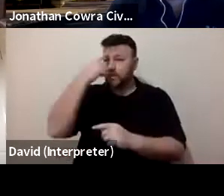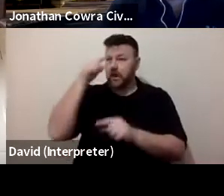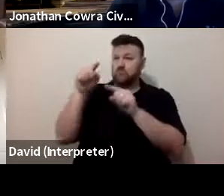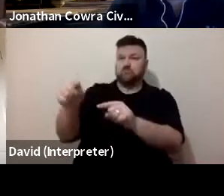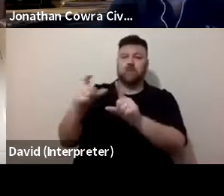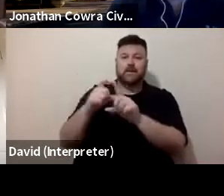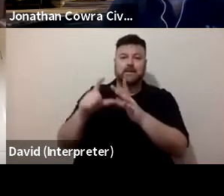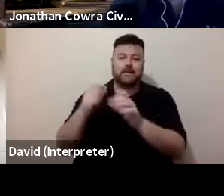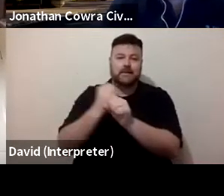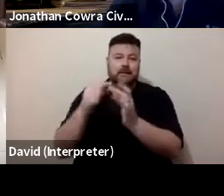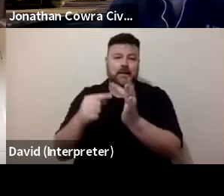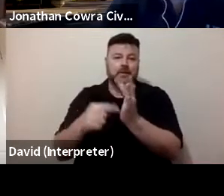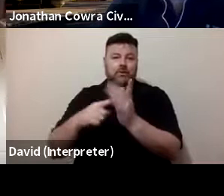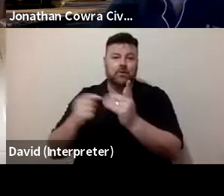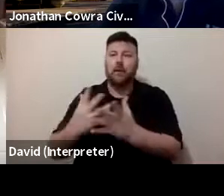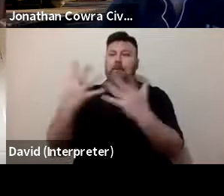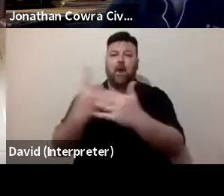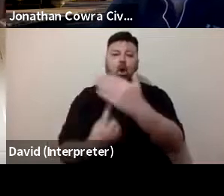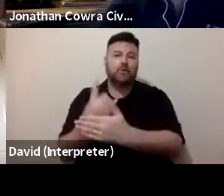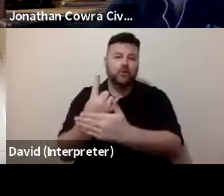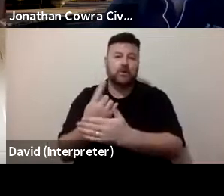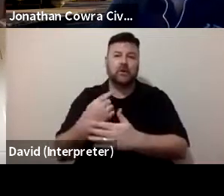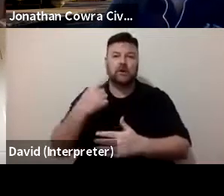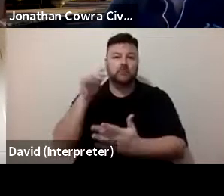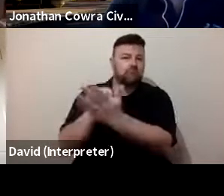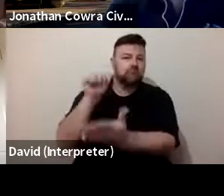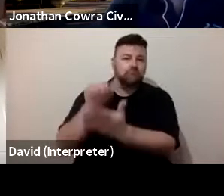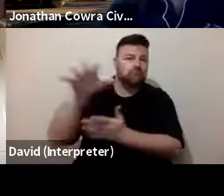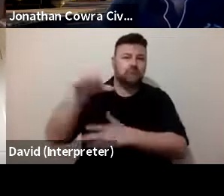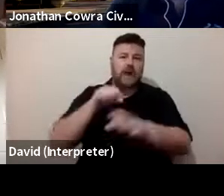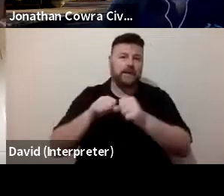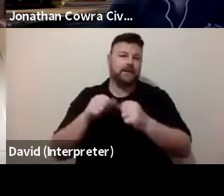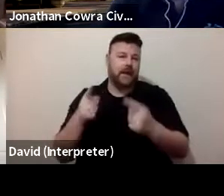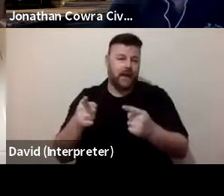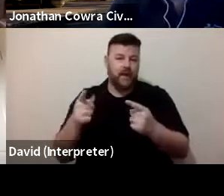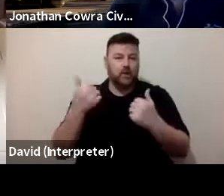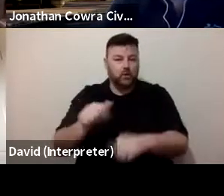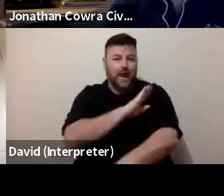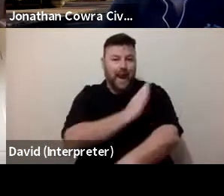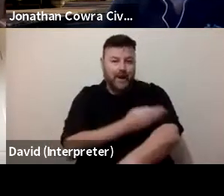into, you know, trying to understand it and use it as their, you know, energy to push